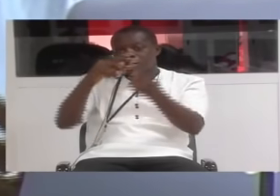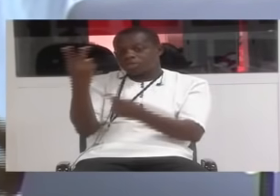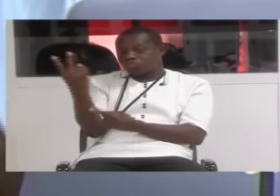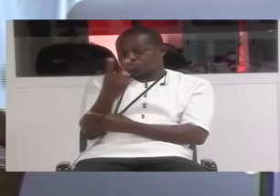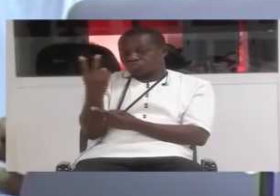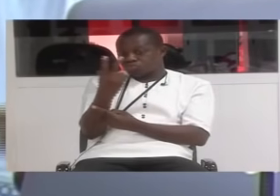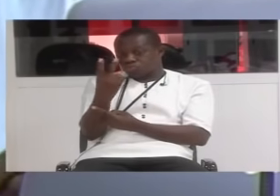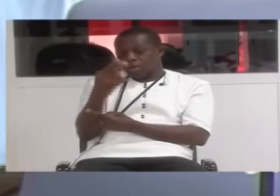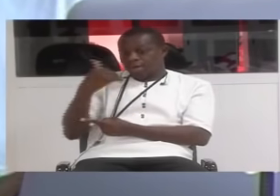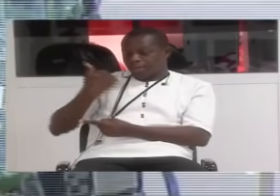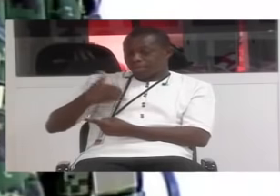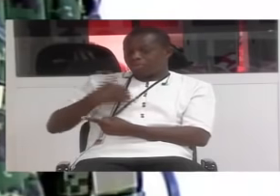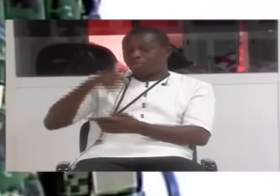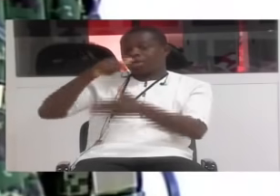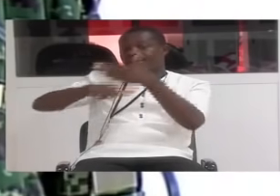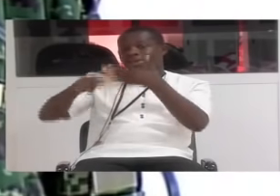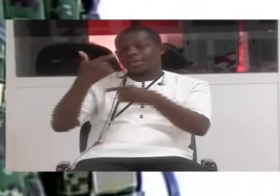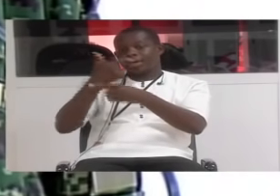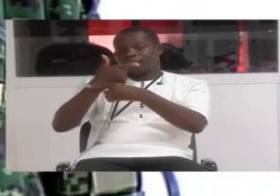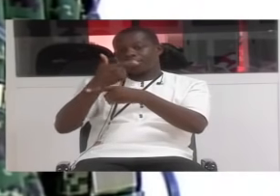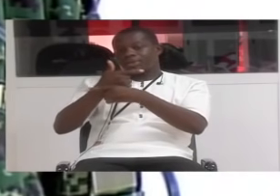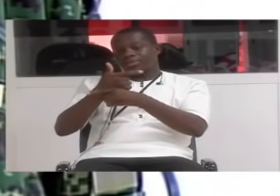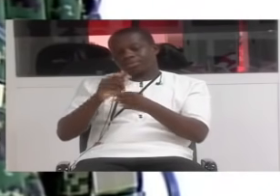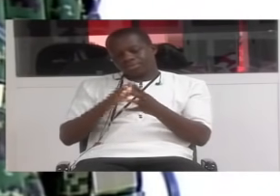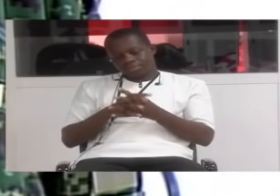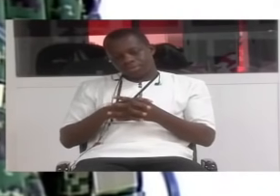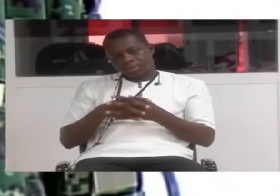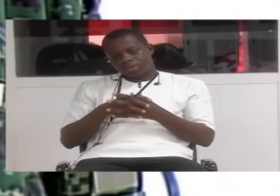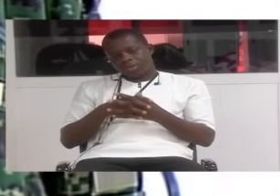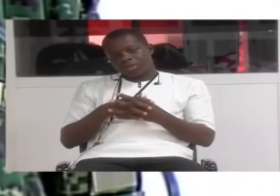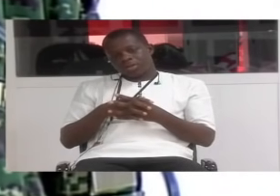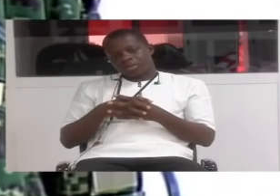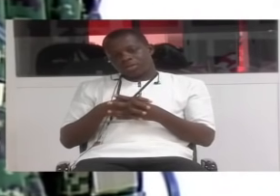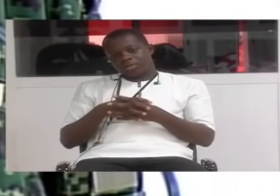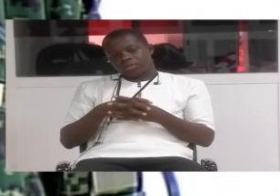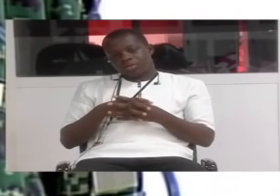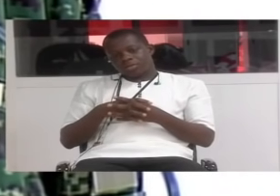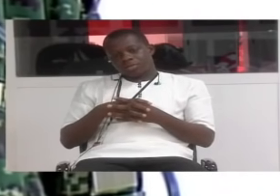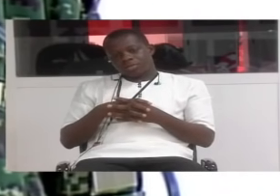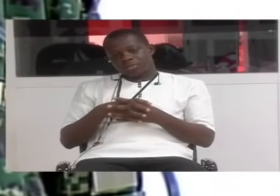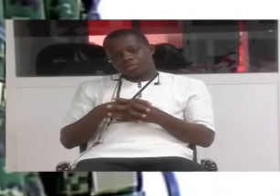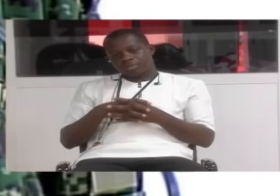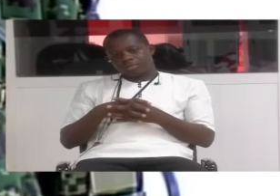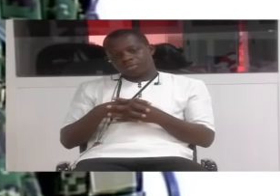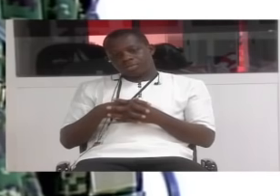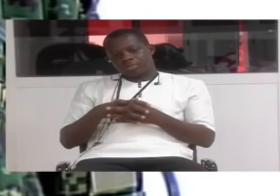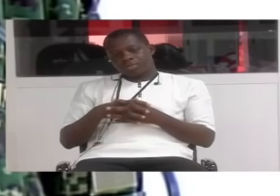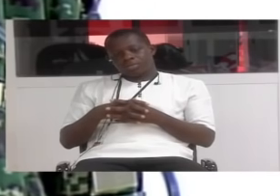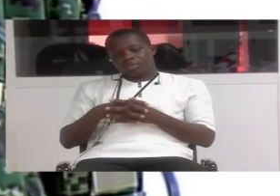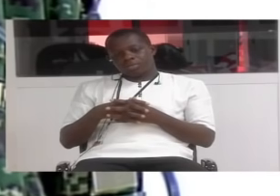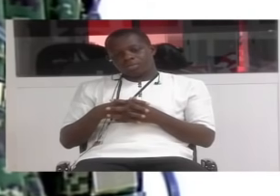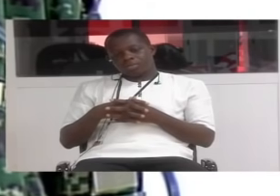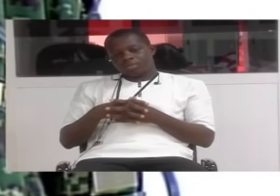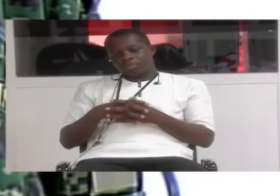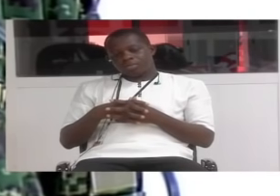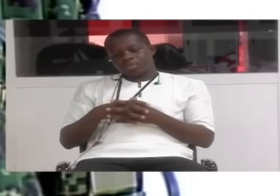two people in Gambia? Ndax mun nga wax dara ne nguur gi ñom dañ waxon ne yeguñ dara ci mbiri ñaari